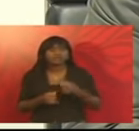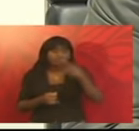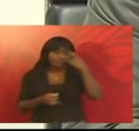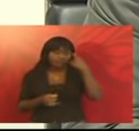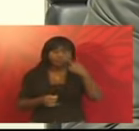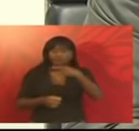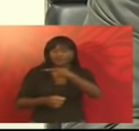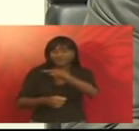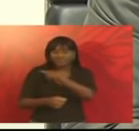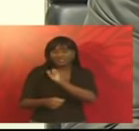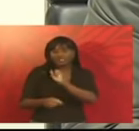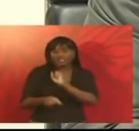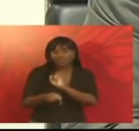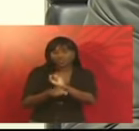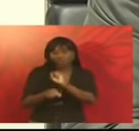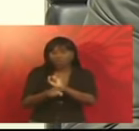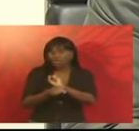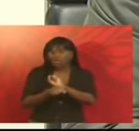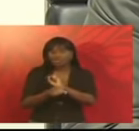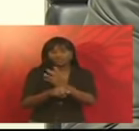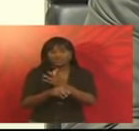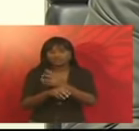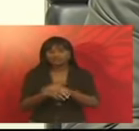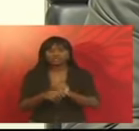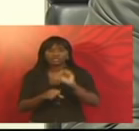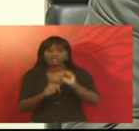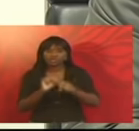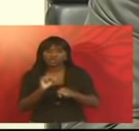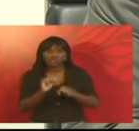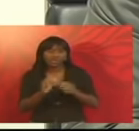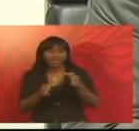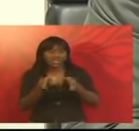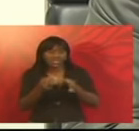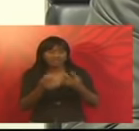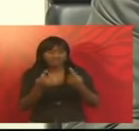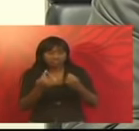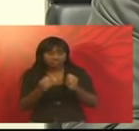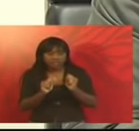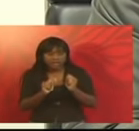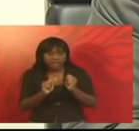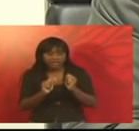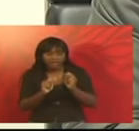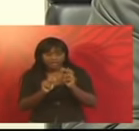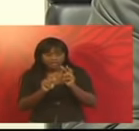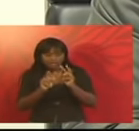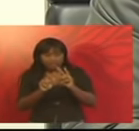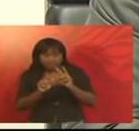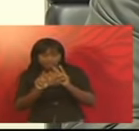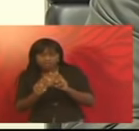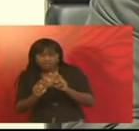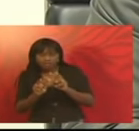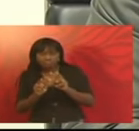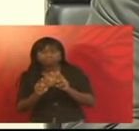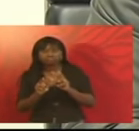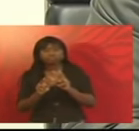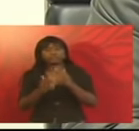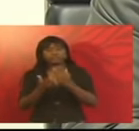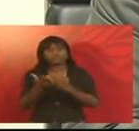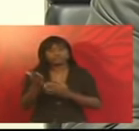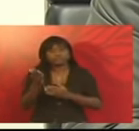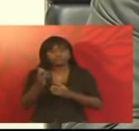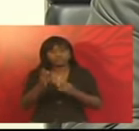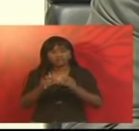and is preventing them from having serious illness. So even if we were to track those that came to the attention of the system, it may not be